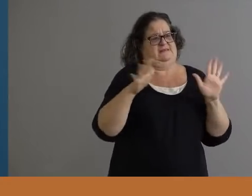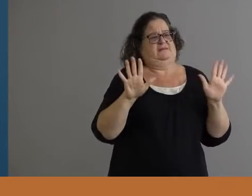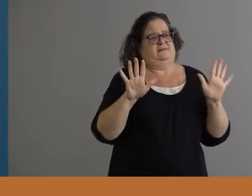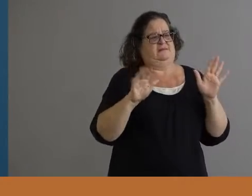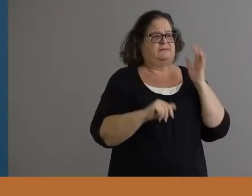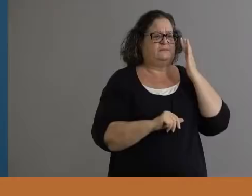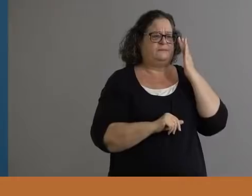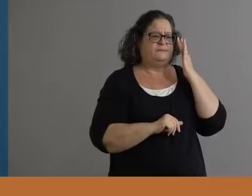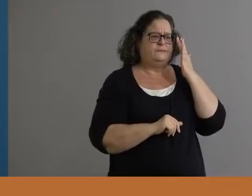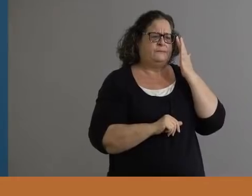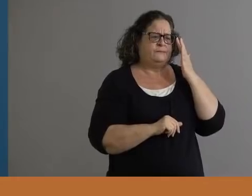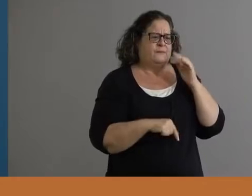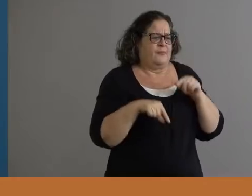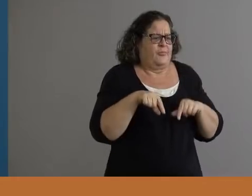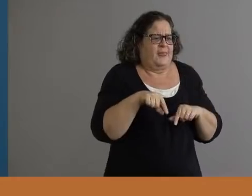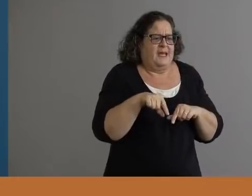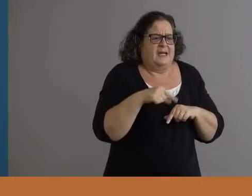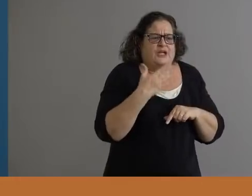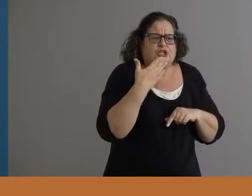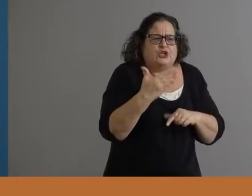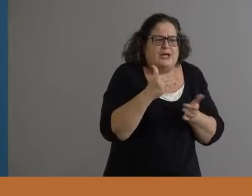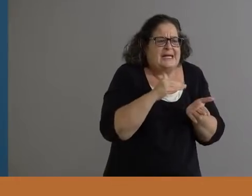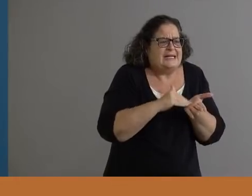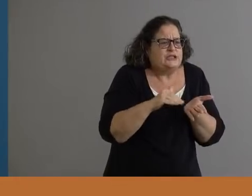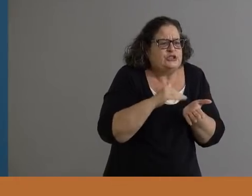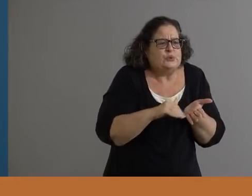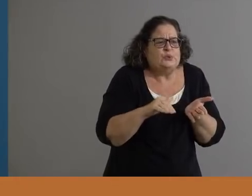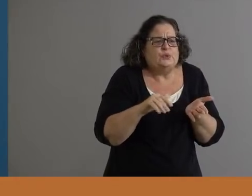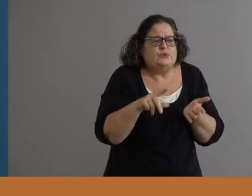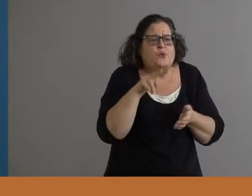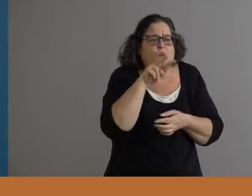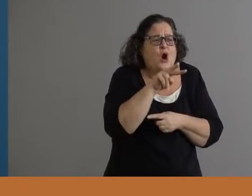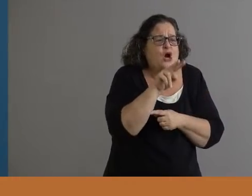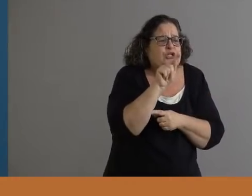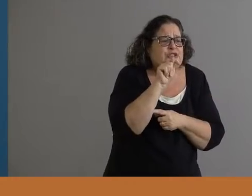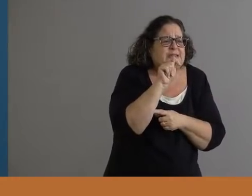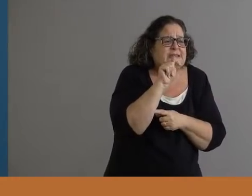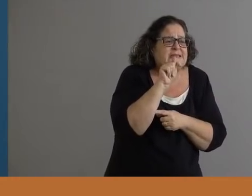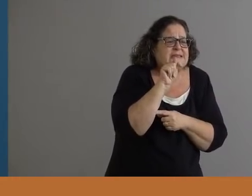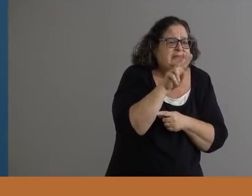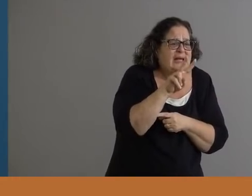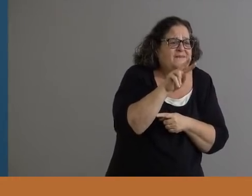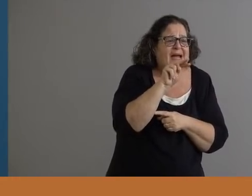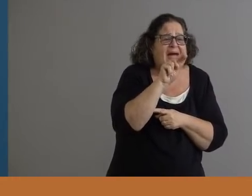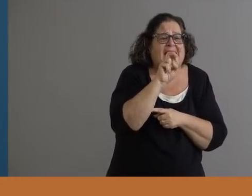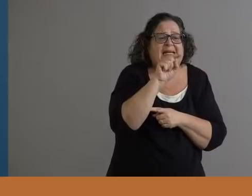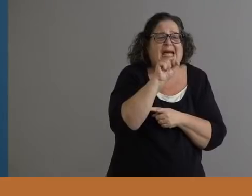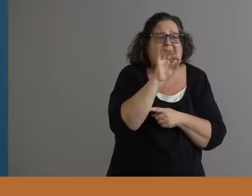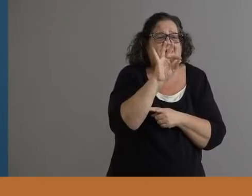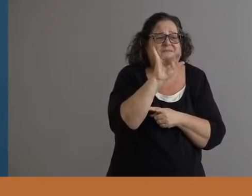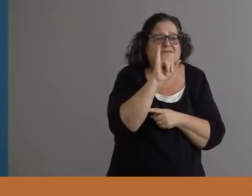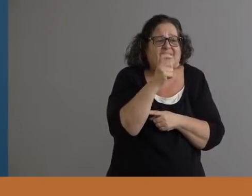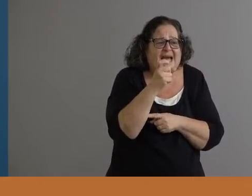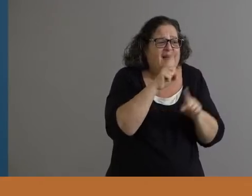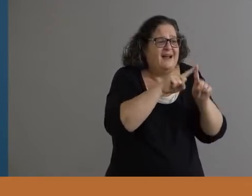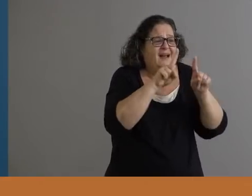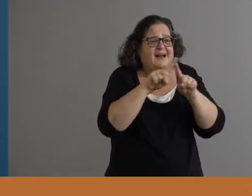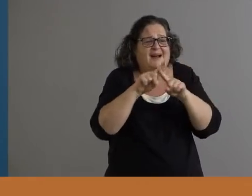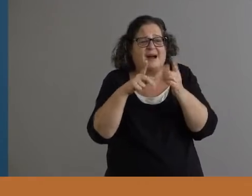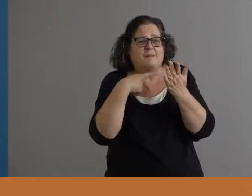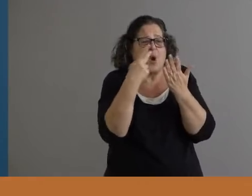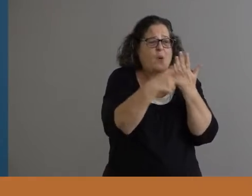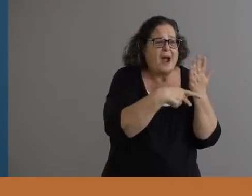series your friends have talked about on Netflix, to watch it or rewatch it, or pick up your reading